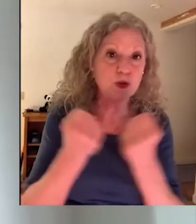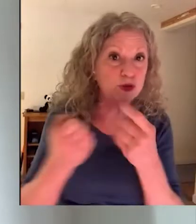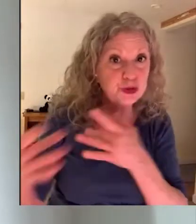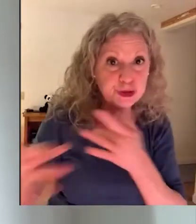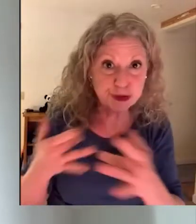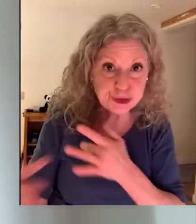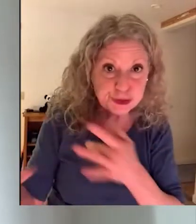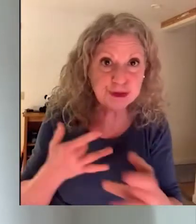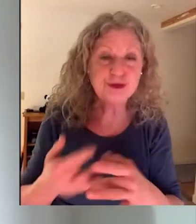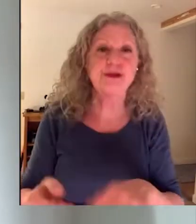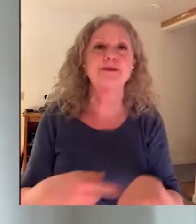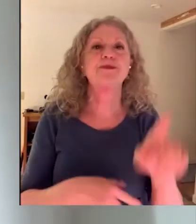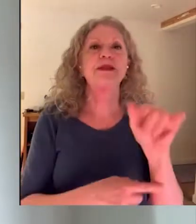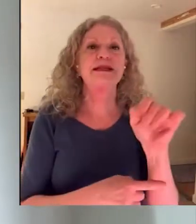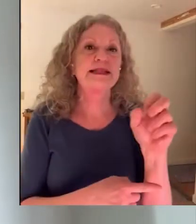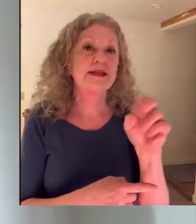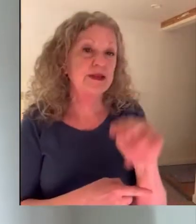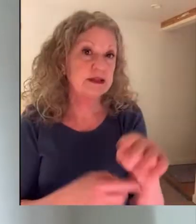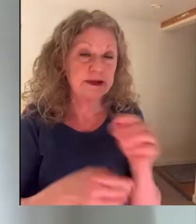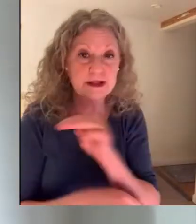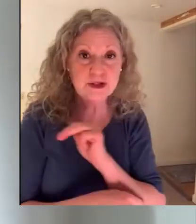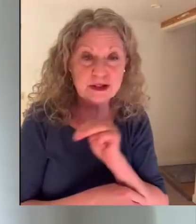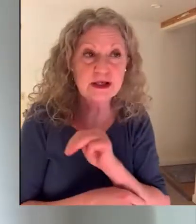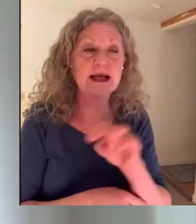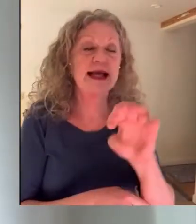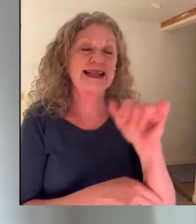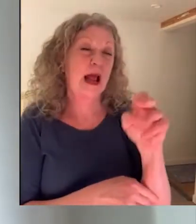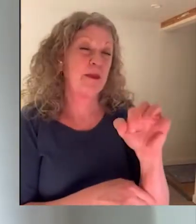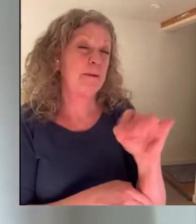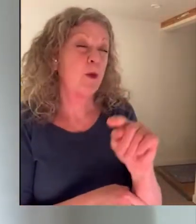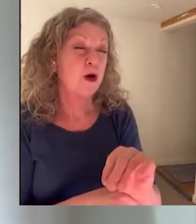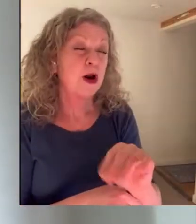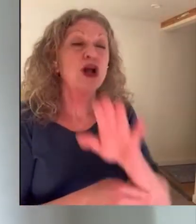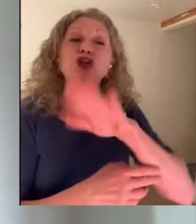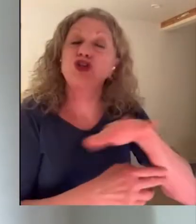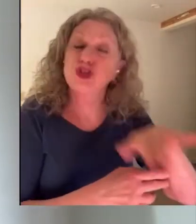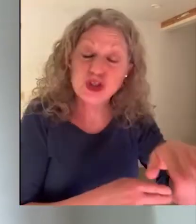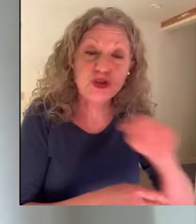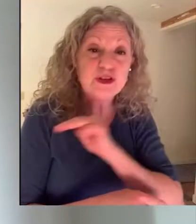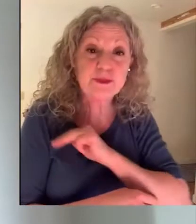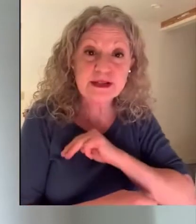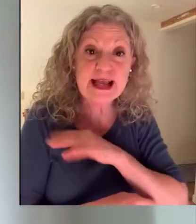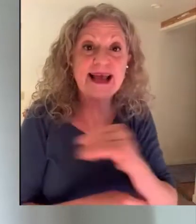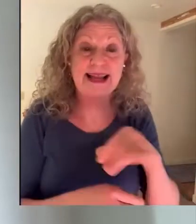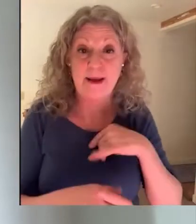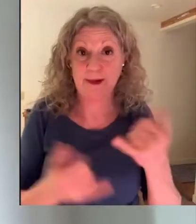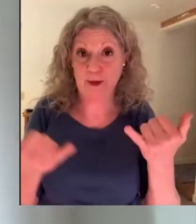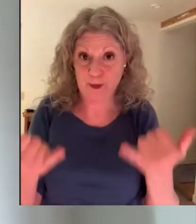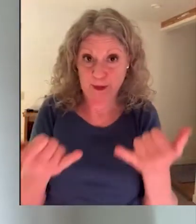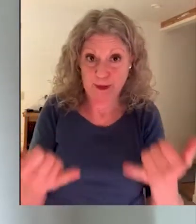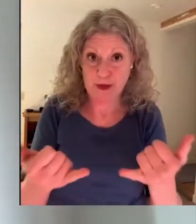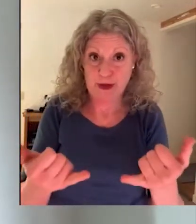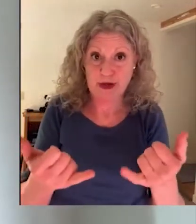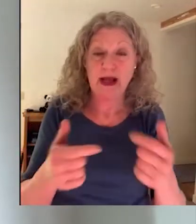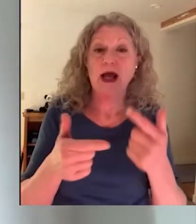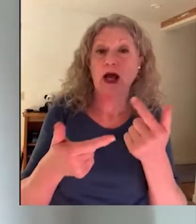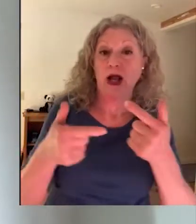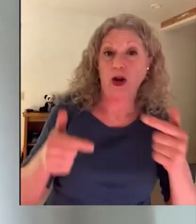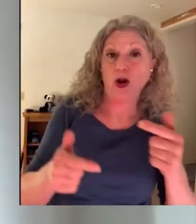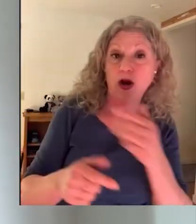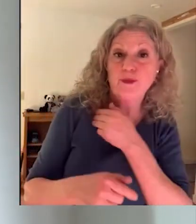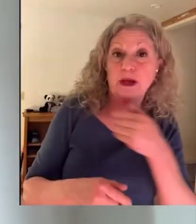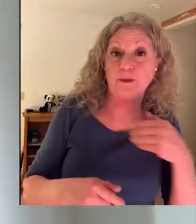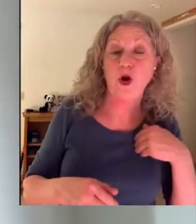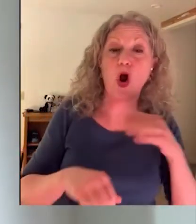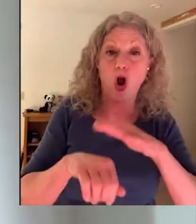Stephen Ministry, Endowment Board, Children's Ministry, and I am currently an at-large member of the Church